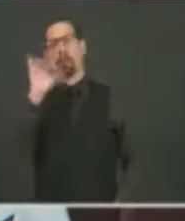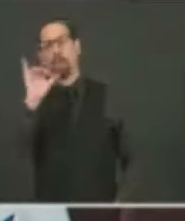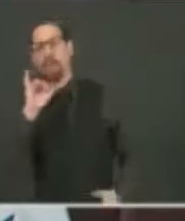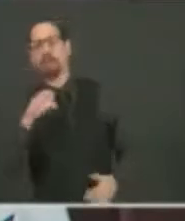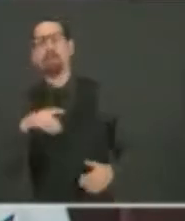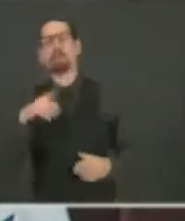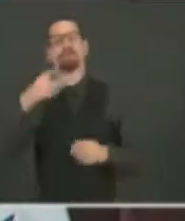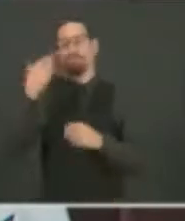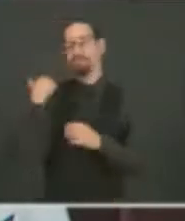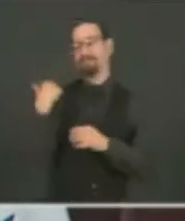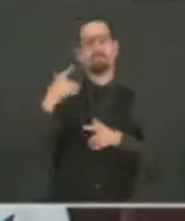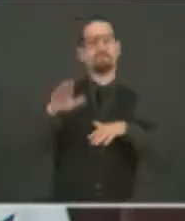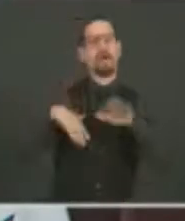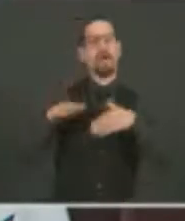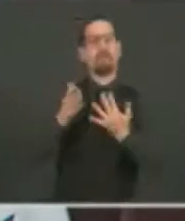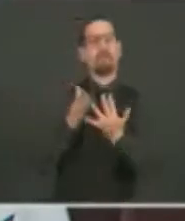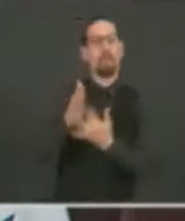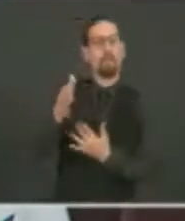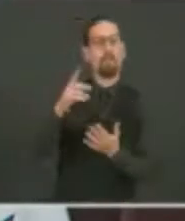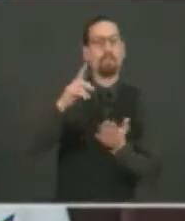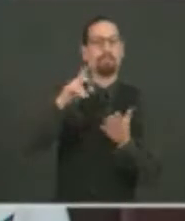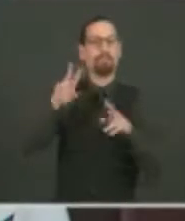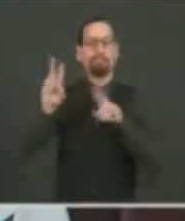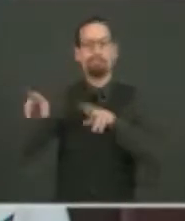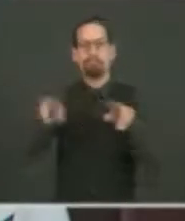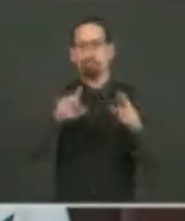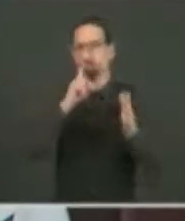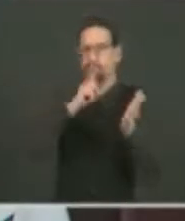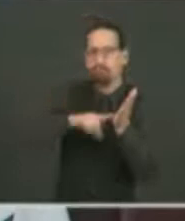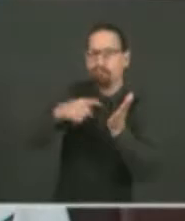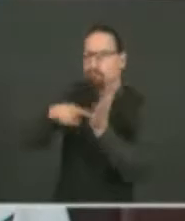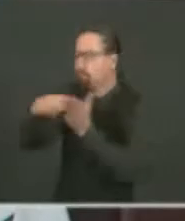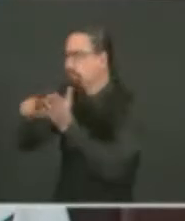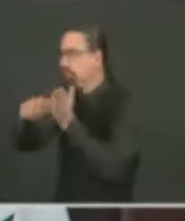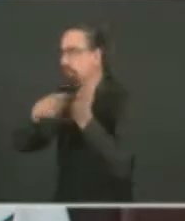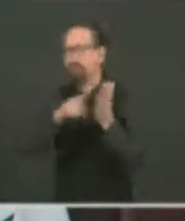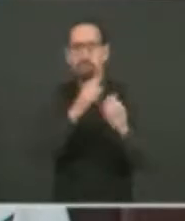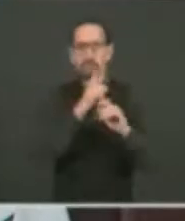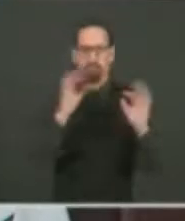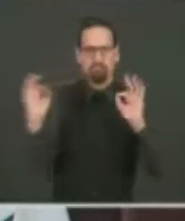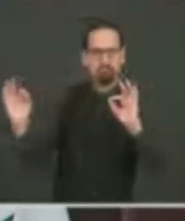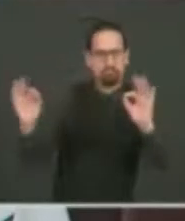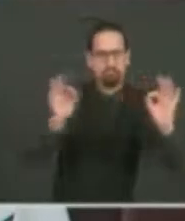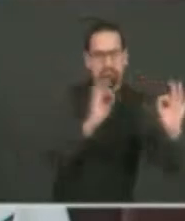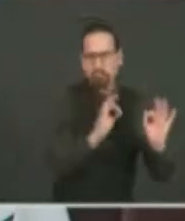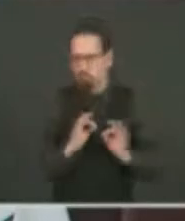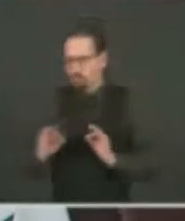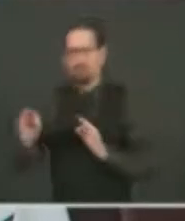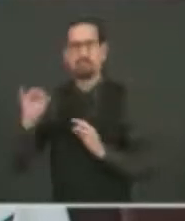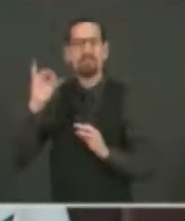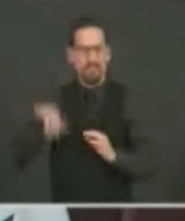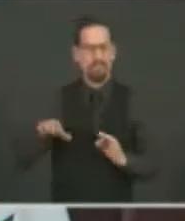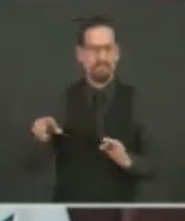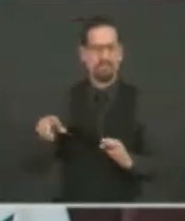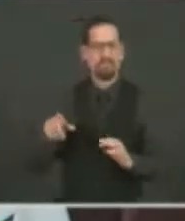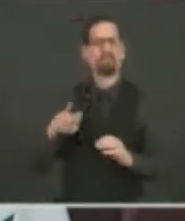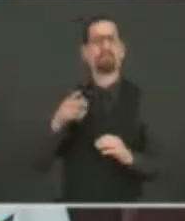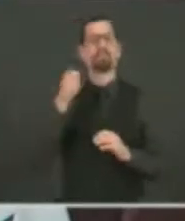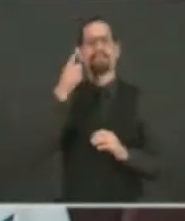McDonald and the other experts who we consulted during that process. Based on